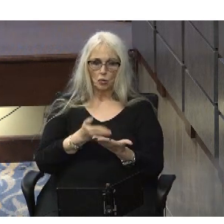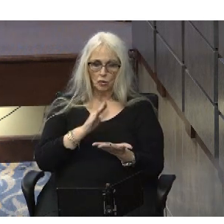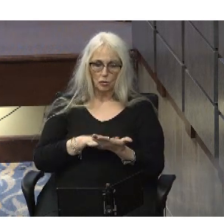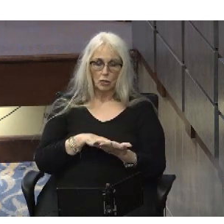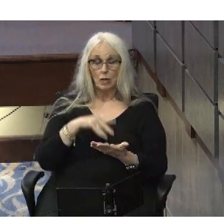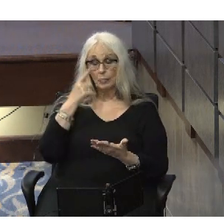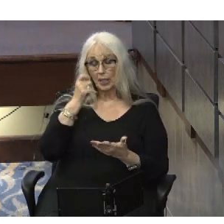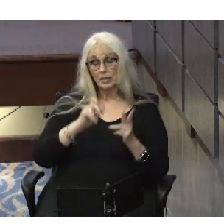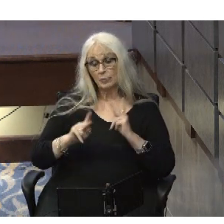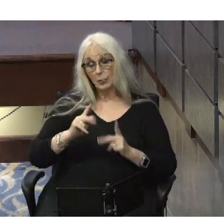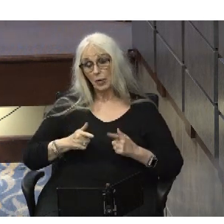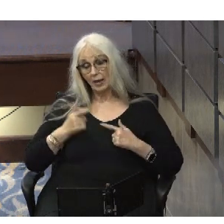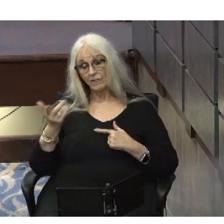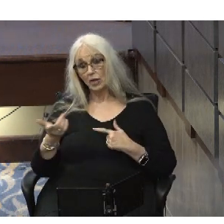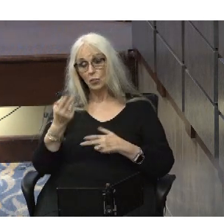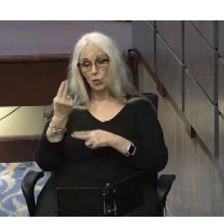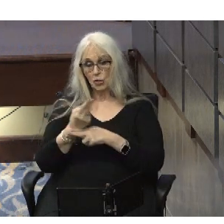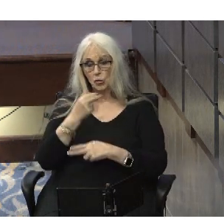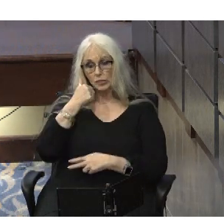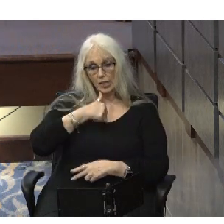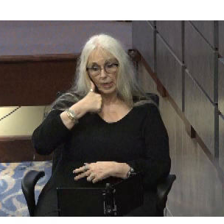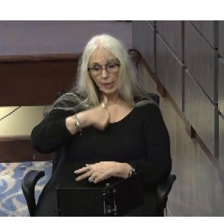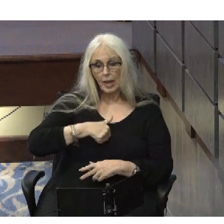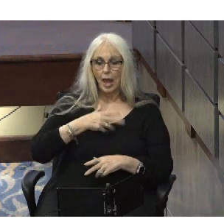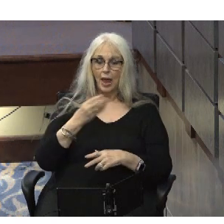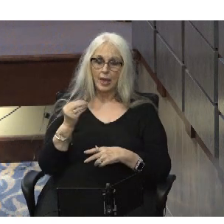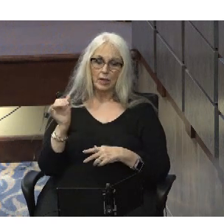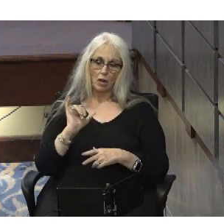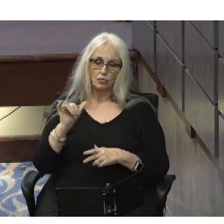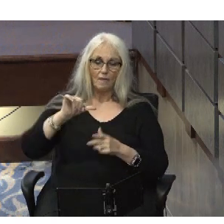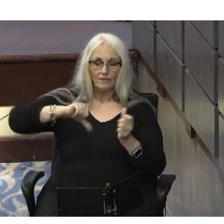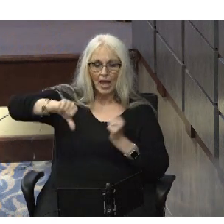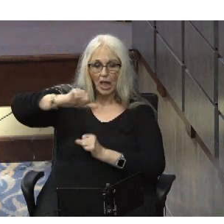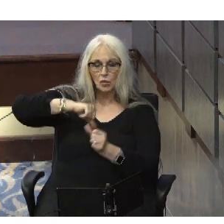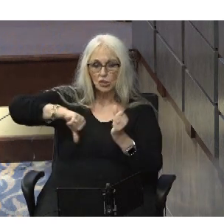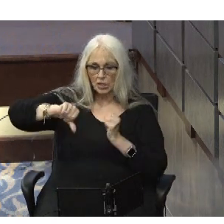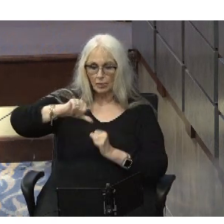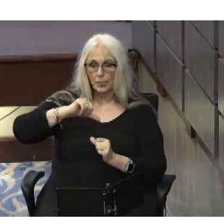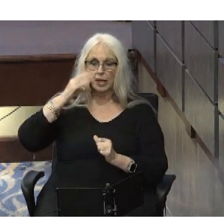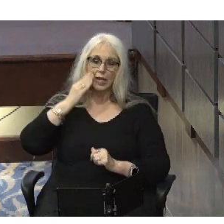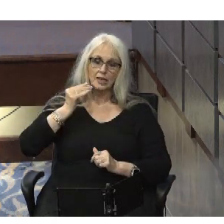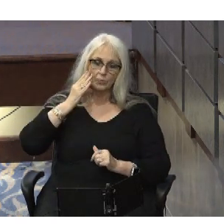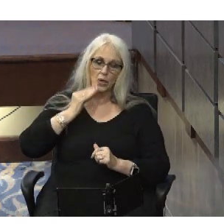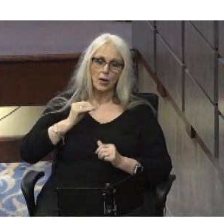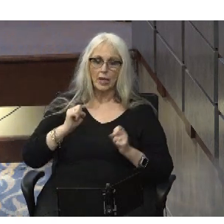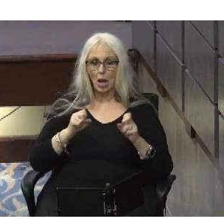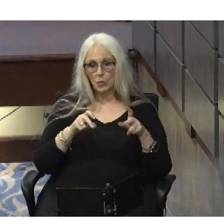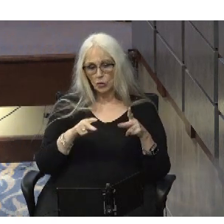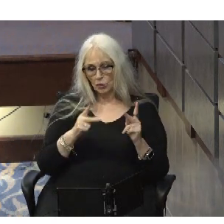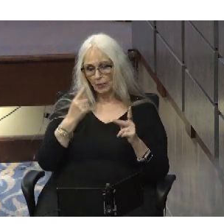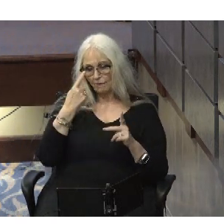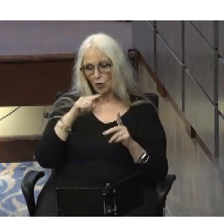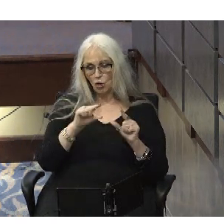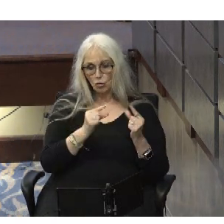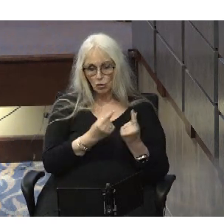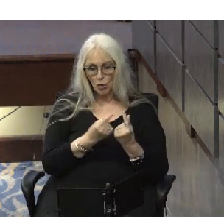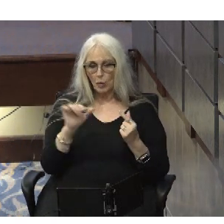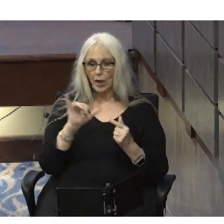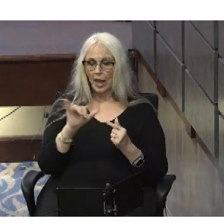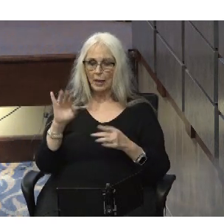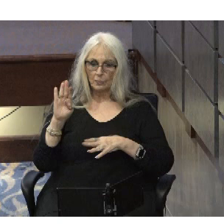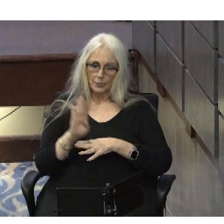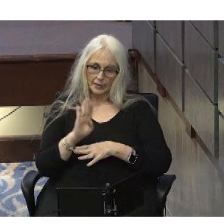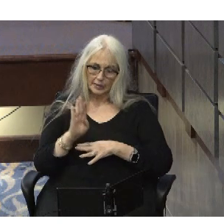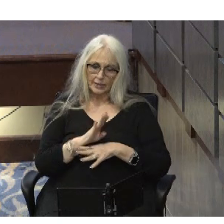use those on a daily basis, but it also will create fellowship to be experienced and provide an opportunity for groups like businesses